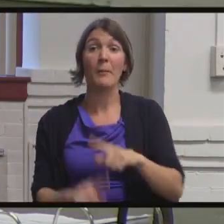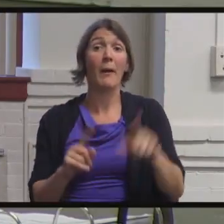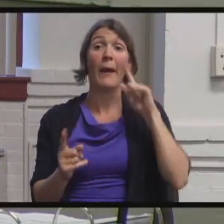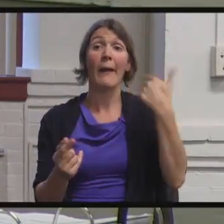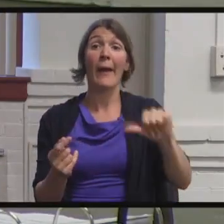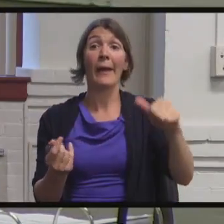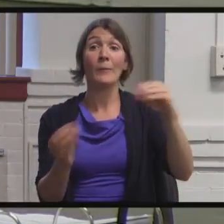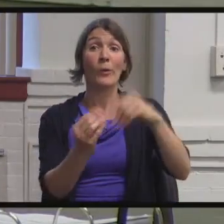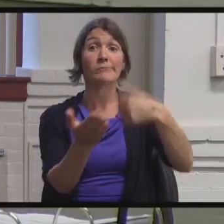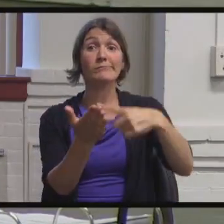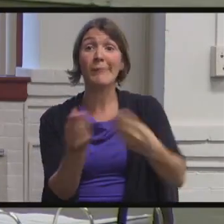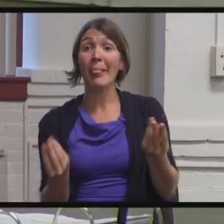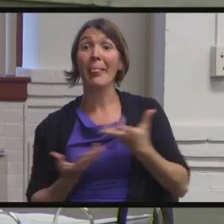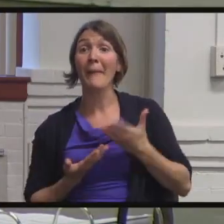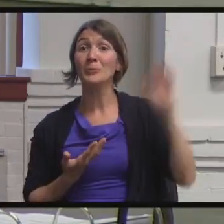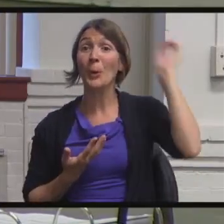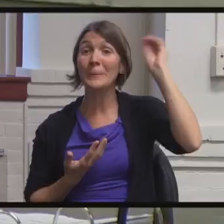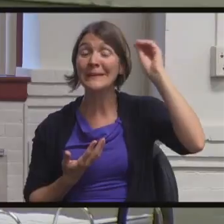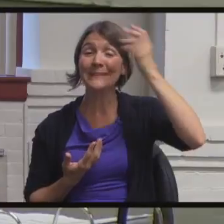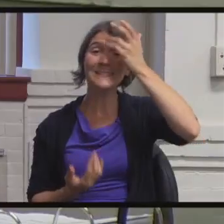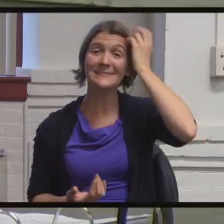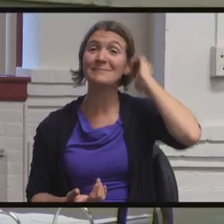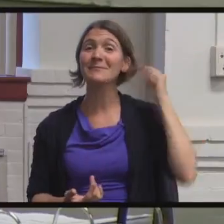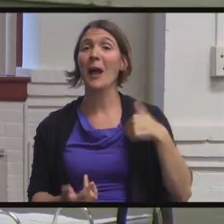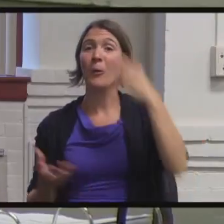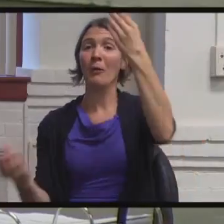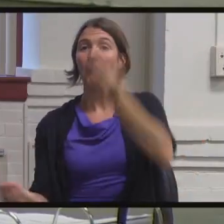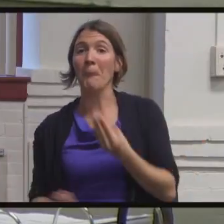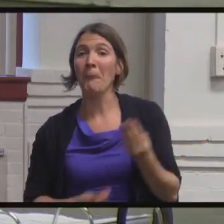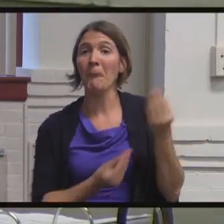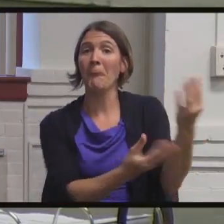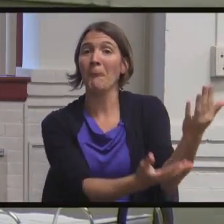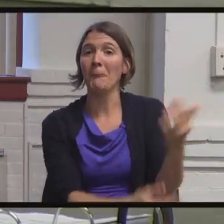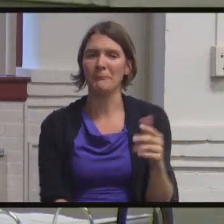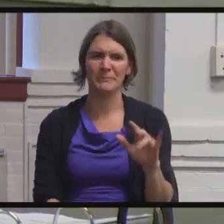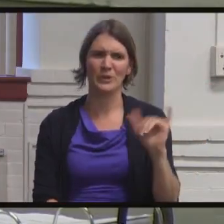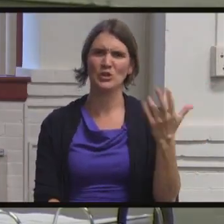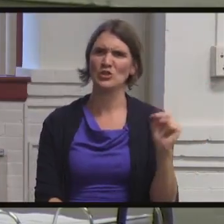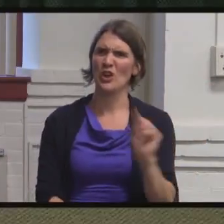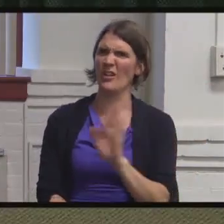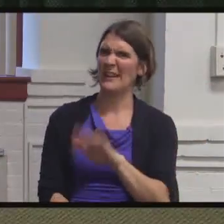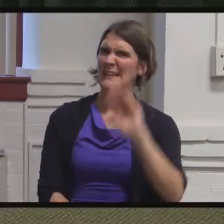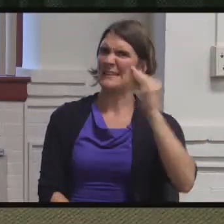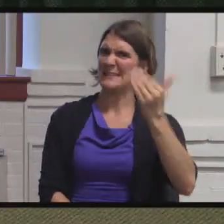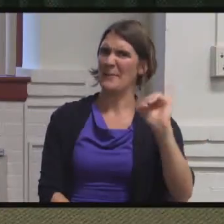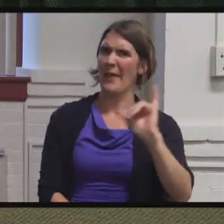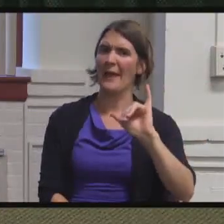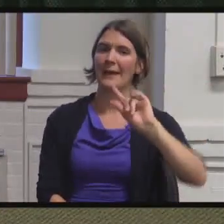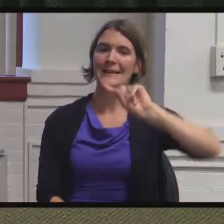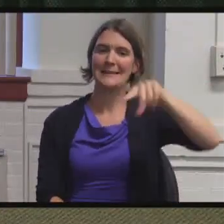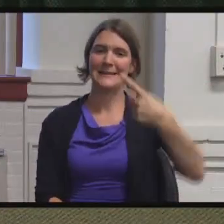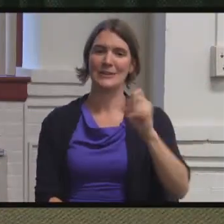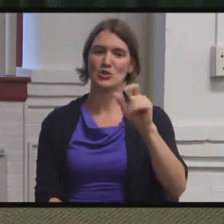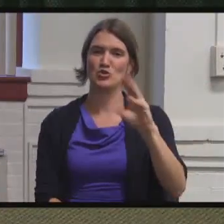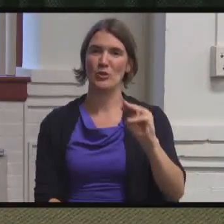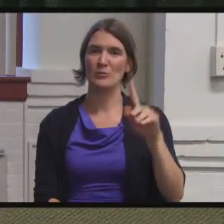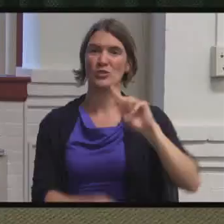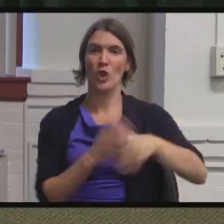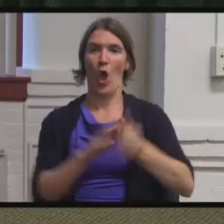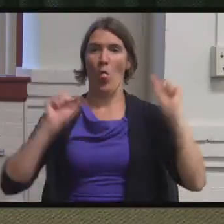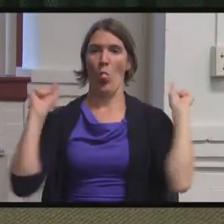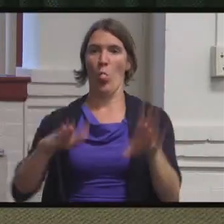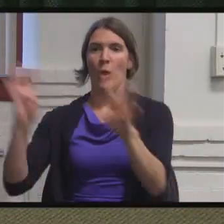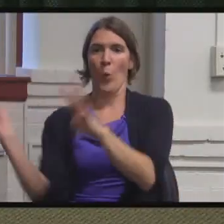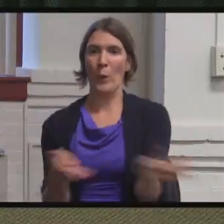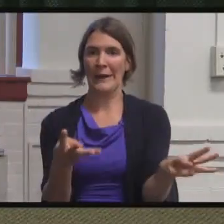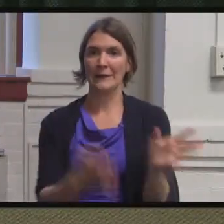any opinions, feel free to let me know and I'll try to represent them. That sounds like it's getting close to single stream. Gradually, yeah, maybe where